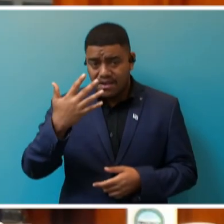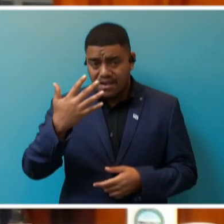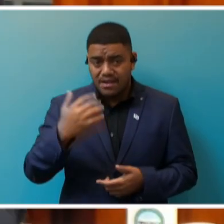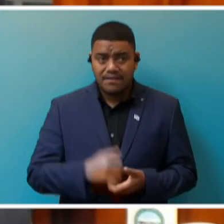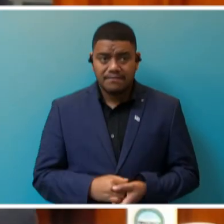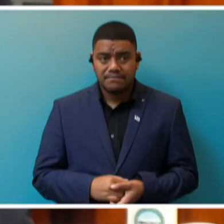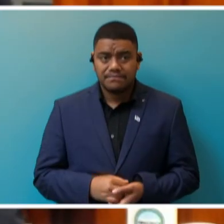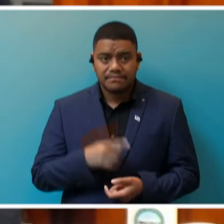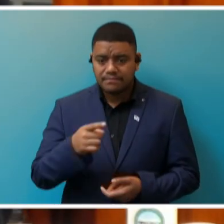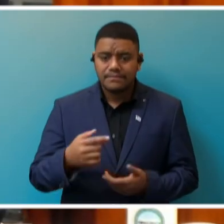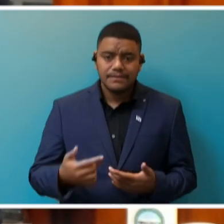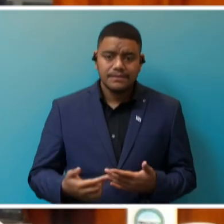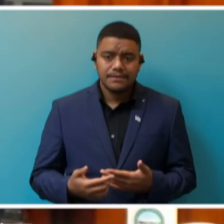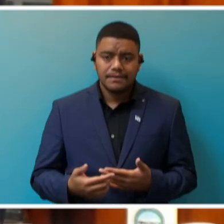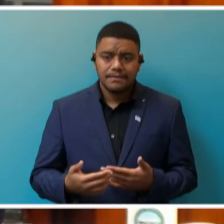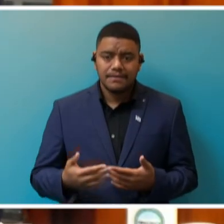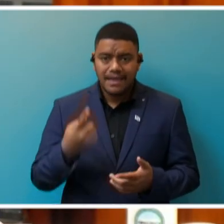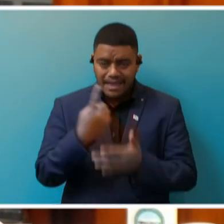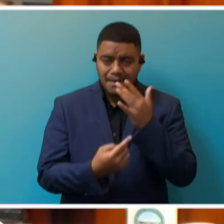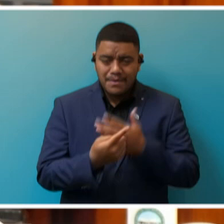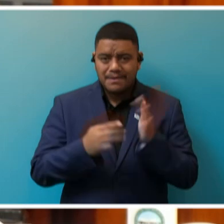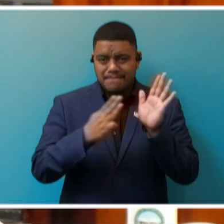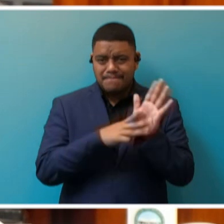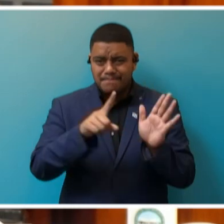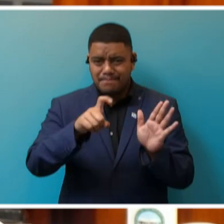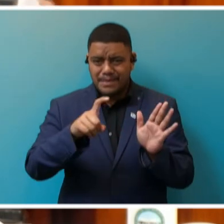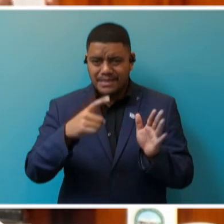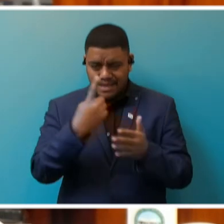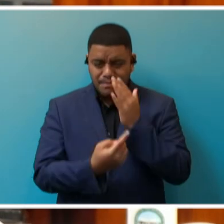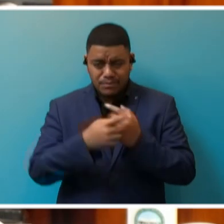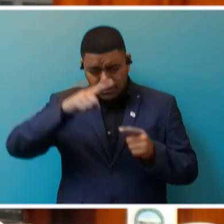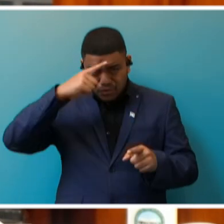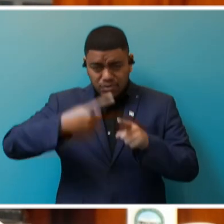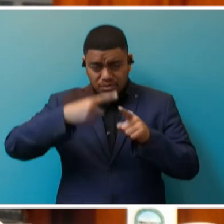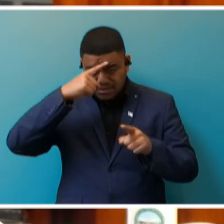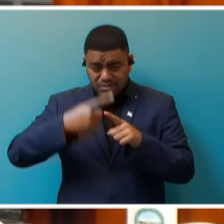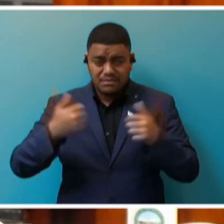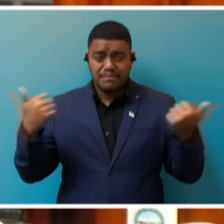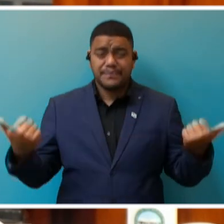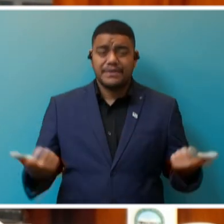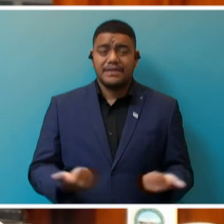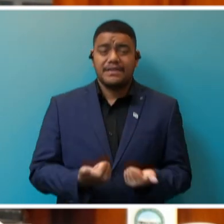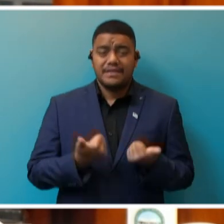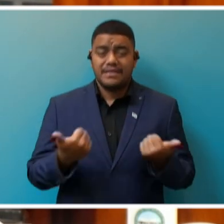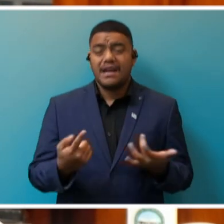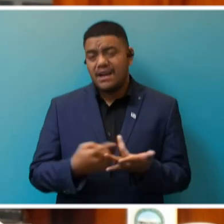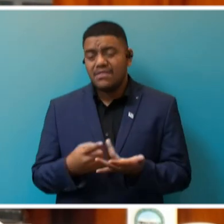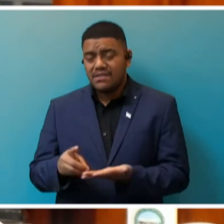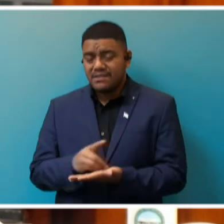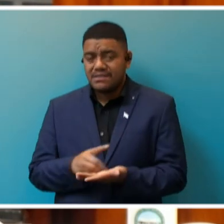of the great missiles in Fiji and just recovery, quite possibly some other diseases that